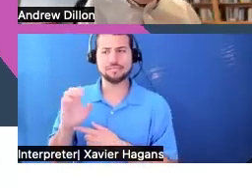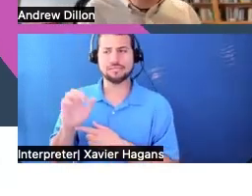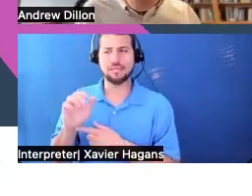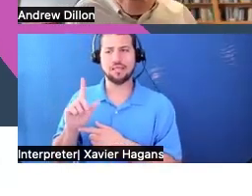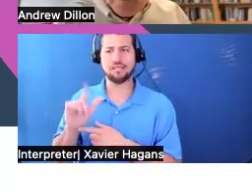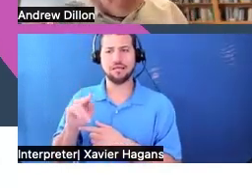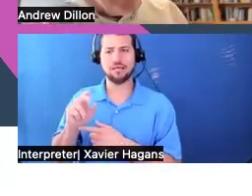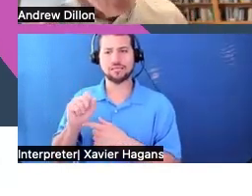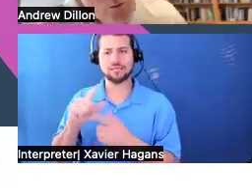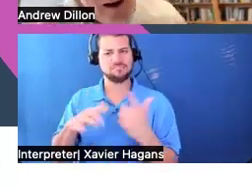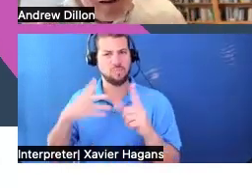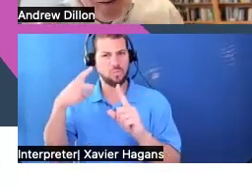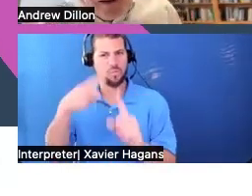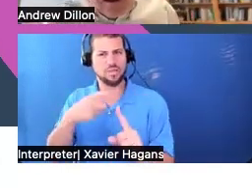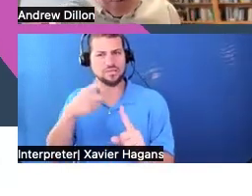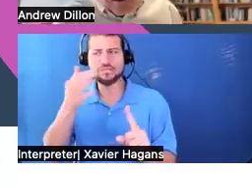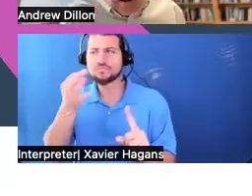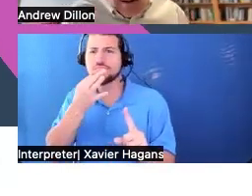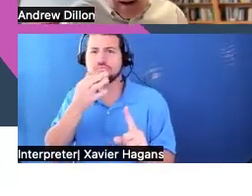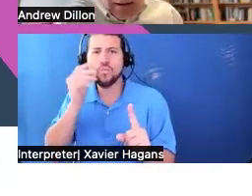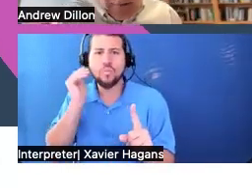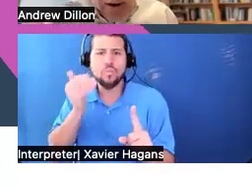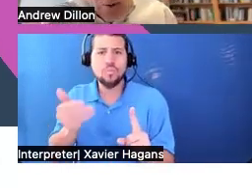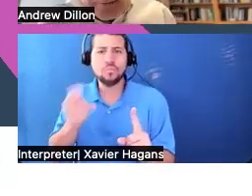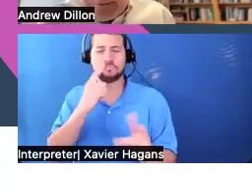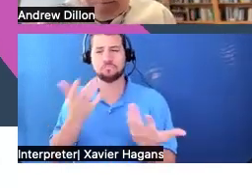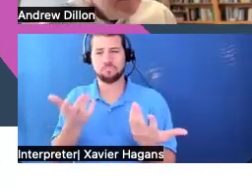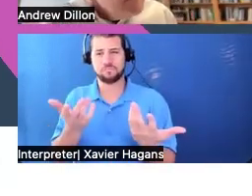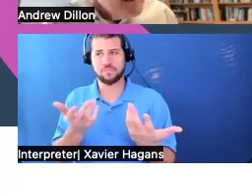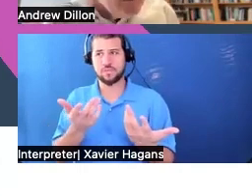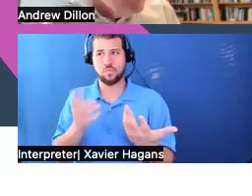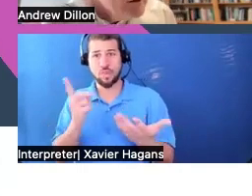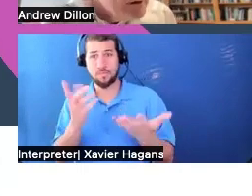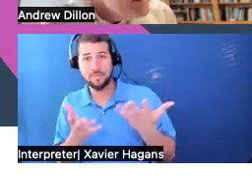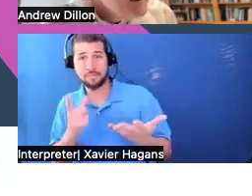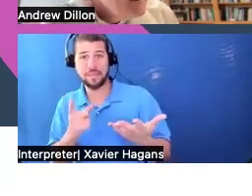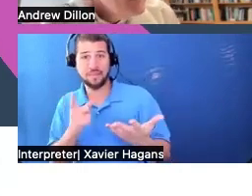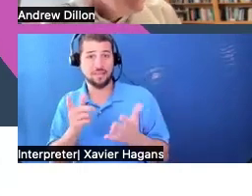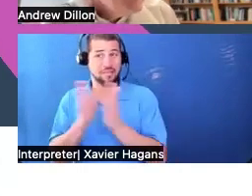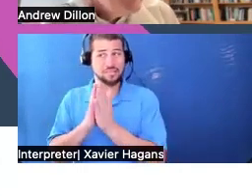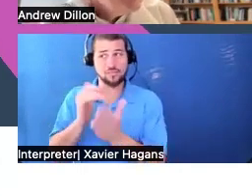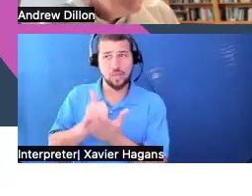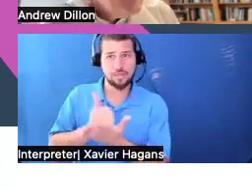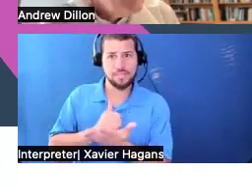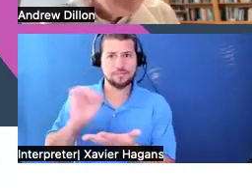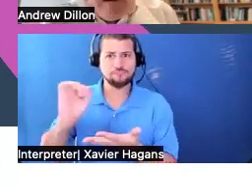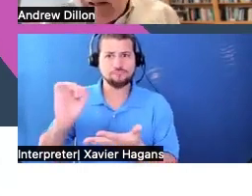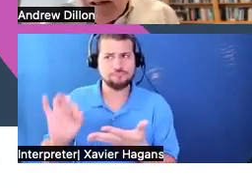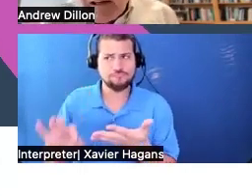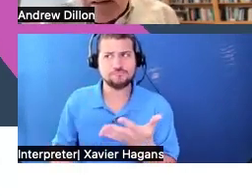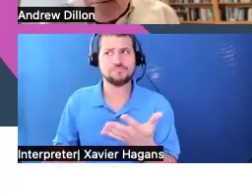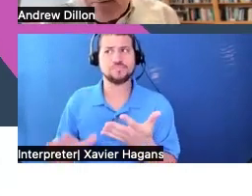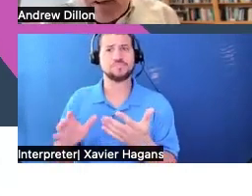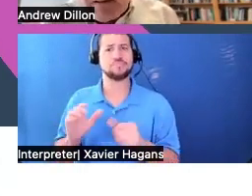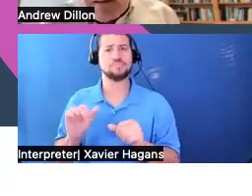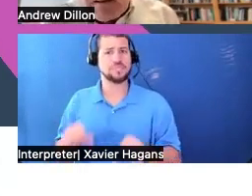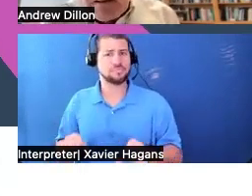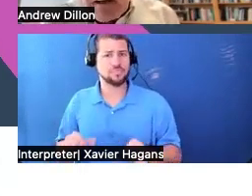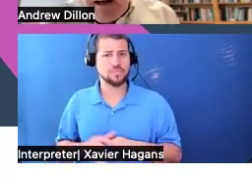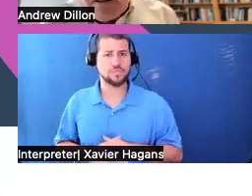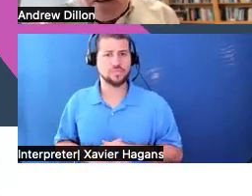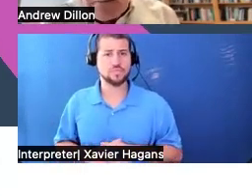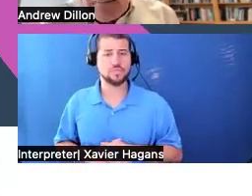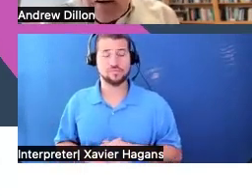they may need to be thinking about, and where they may need to particularly ask for help. And of course, I went many years